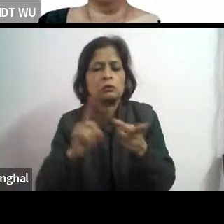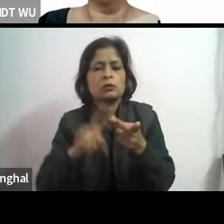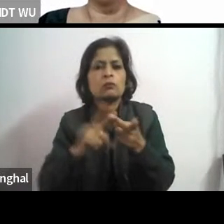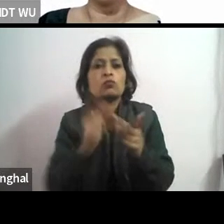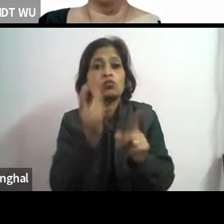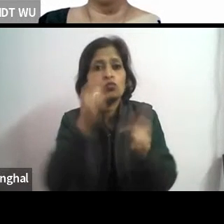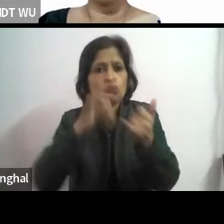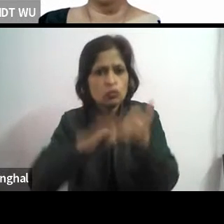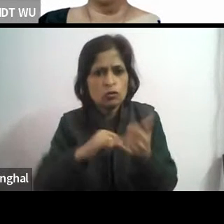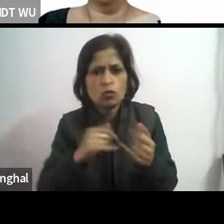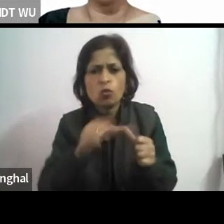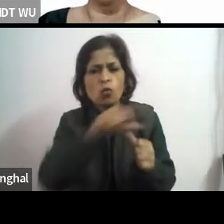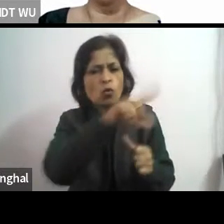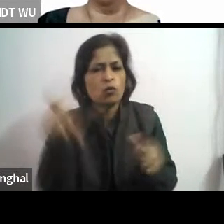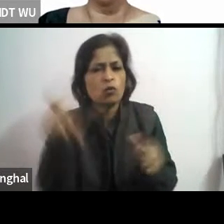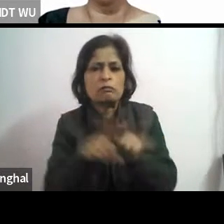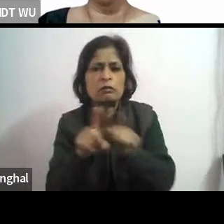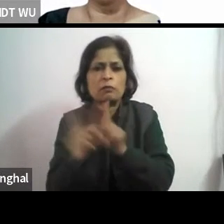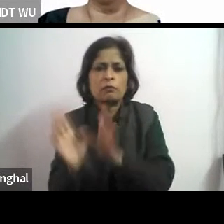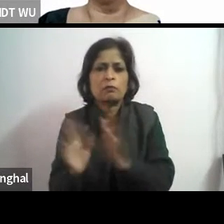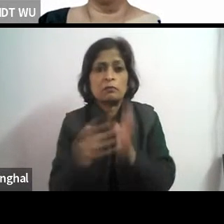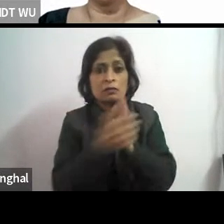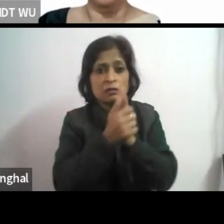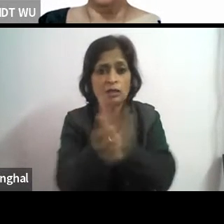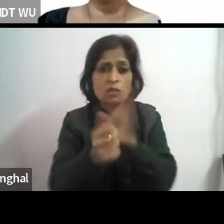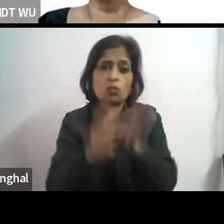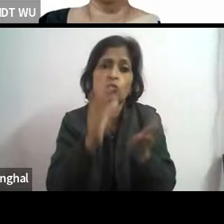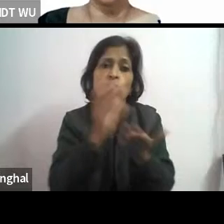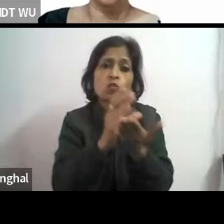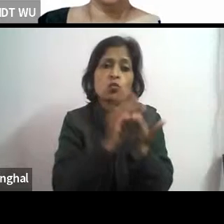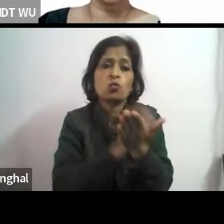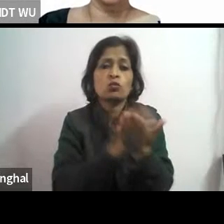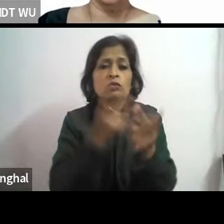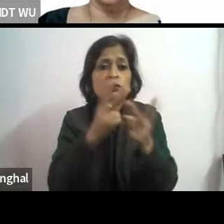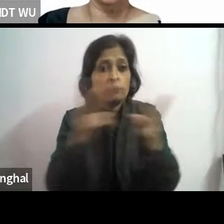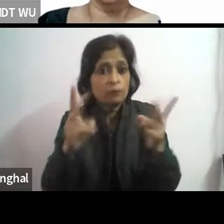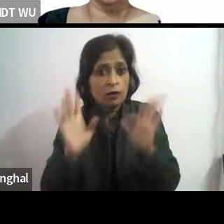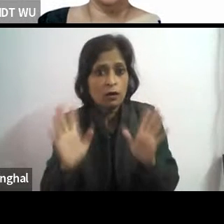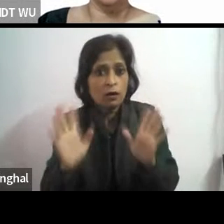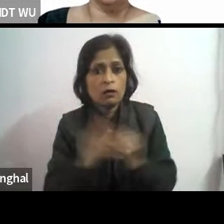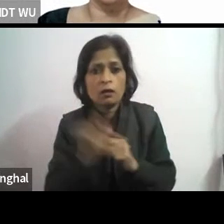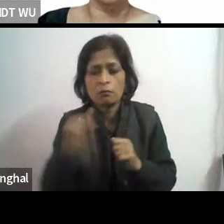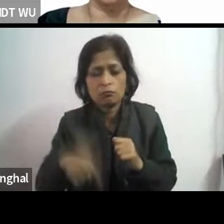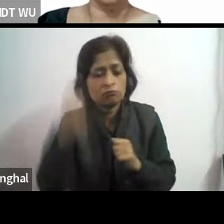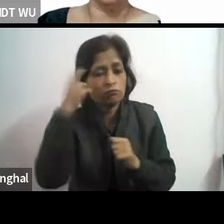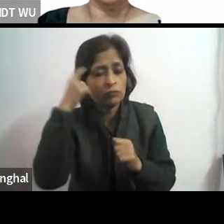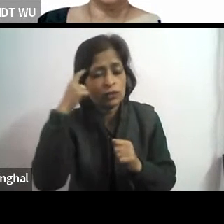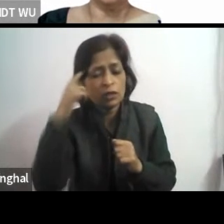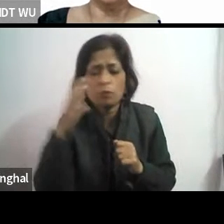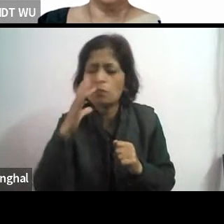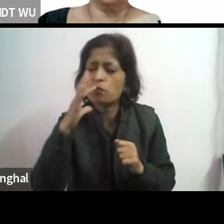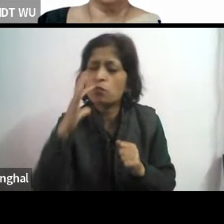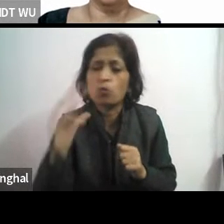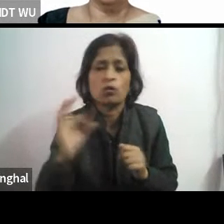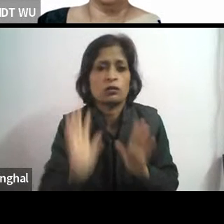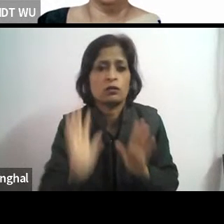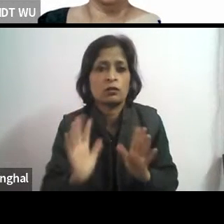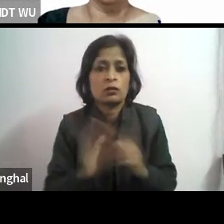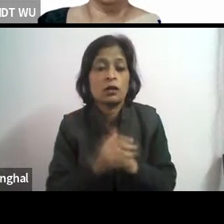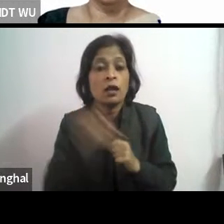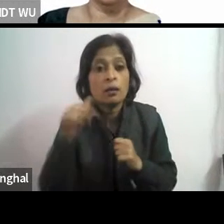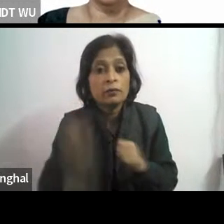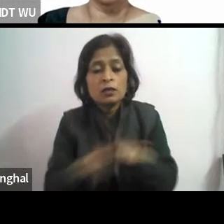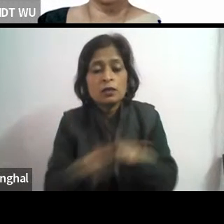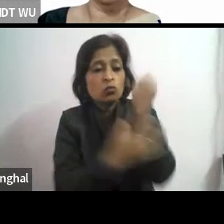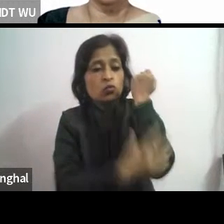US, all of them have a lot of skill courses. I think it is very important, and especially when we talk about